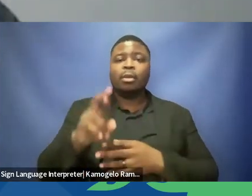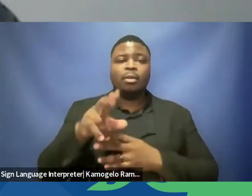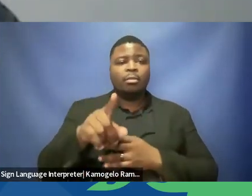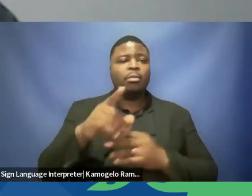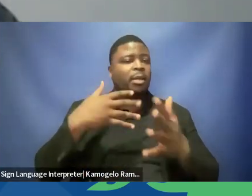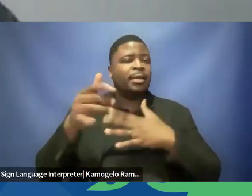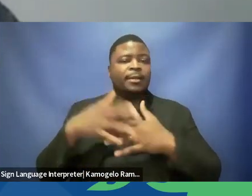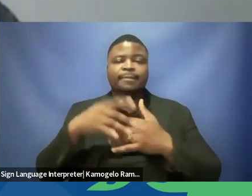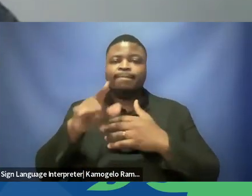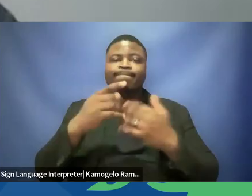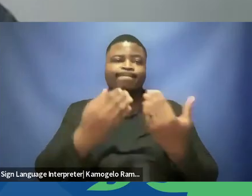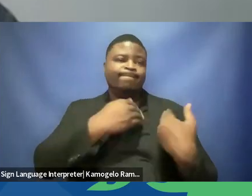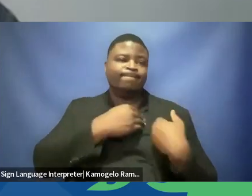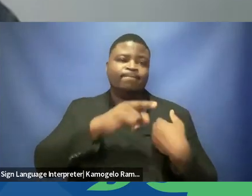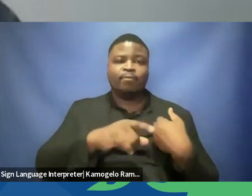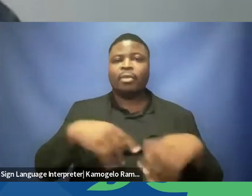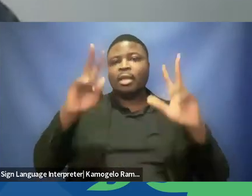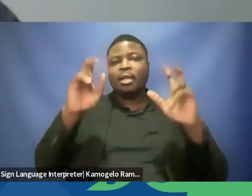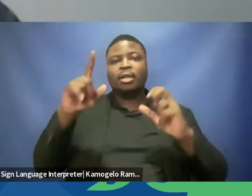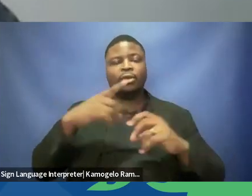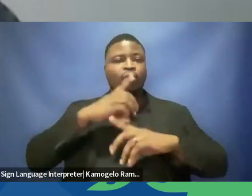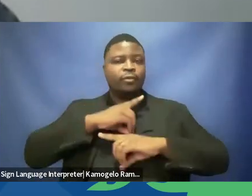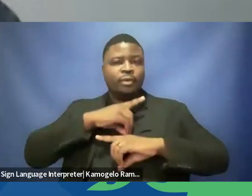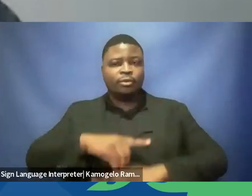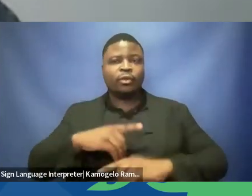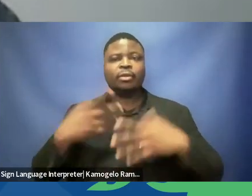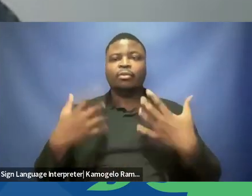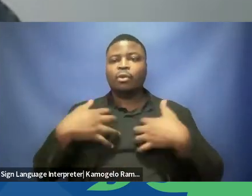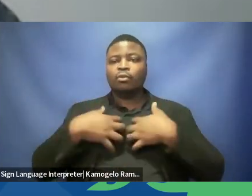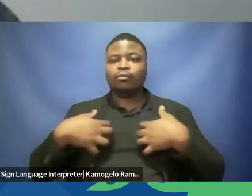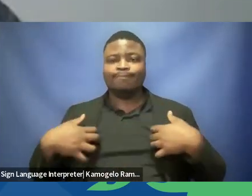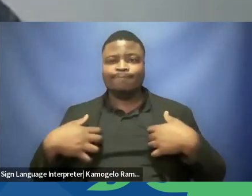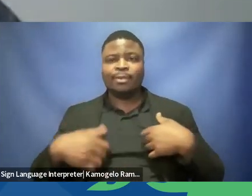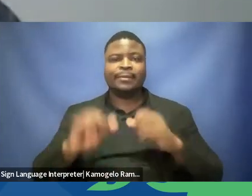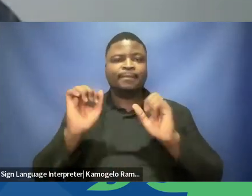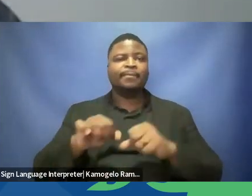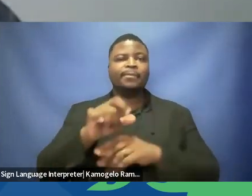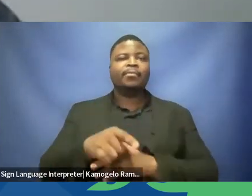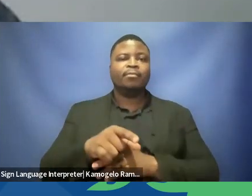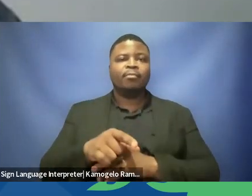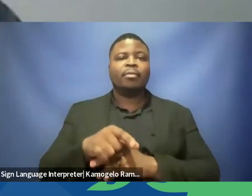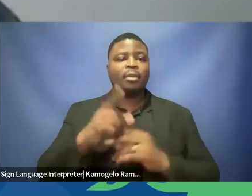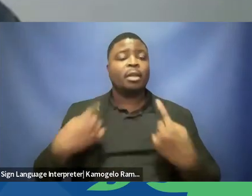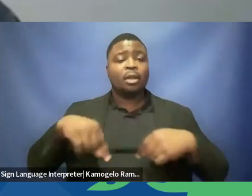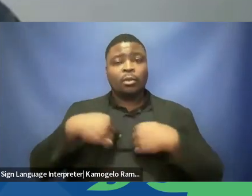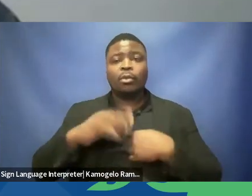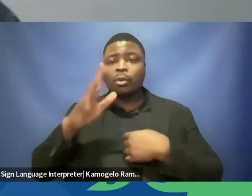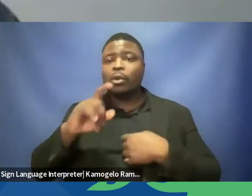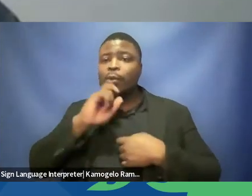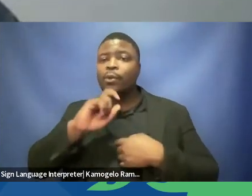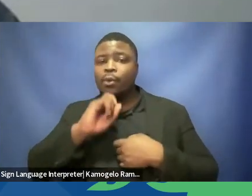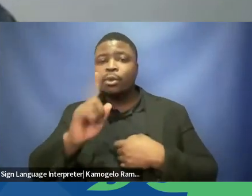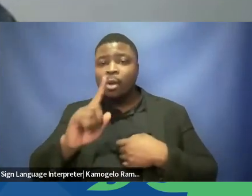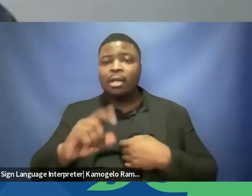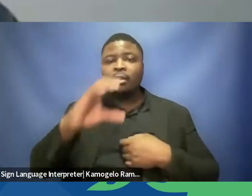health issues as well, issues of depression and anxiety. What do we then do? We go and use a bit of crystal because it makes us feel happy,